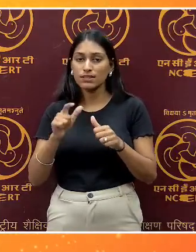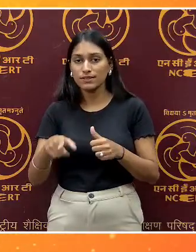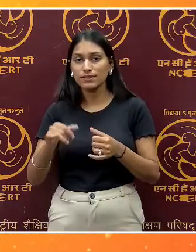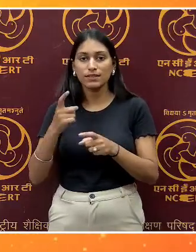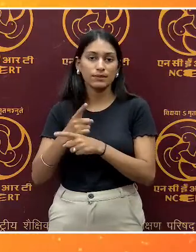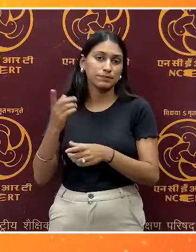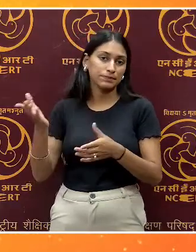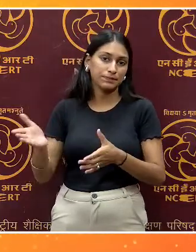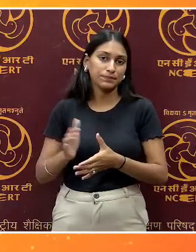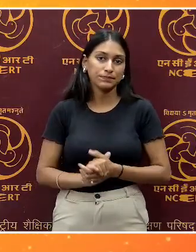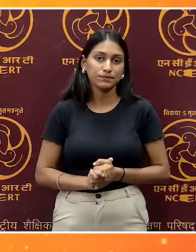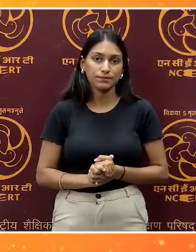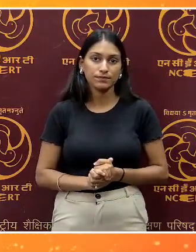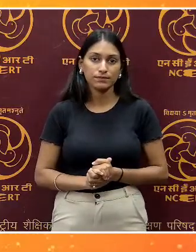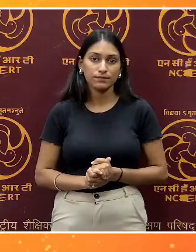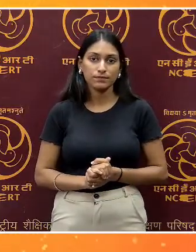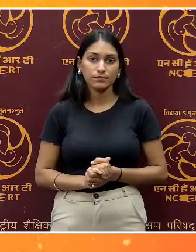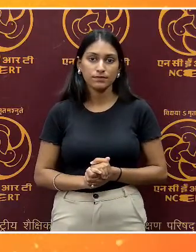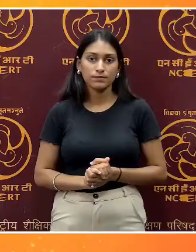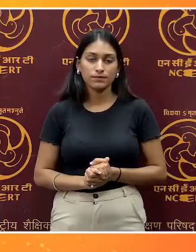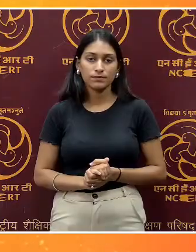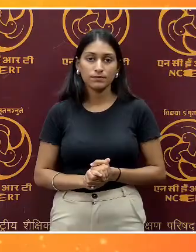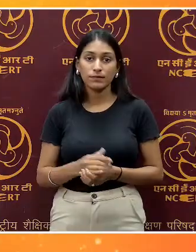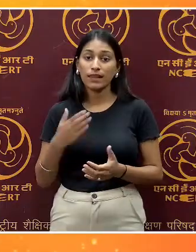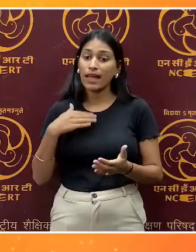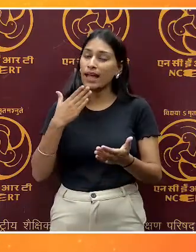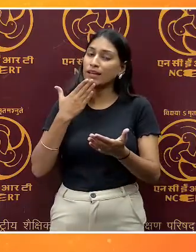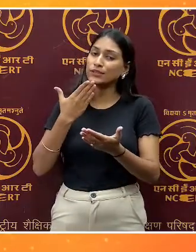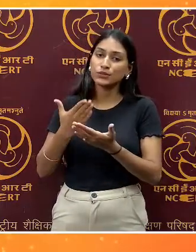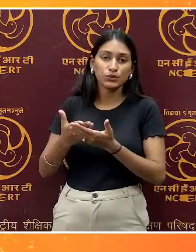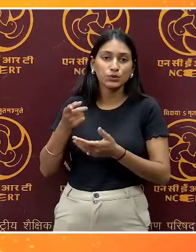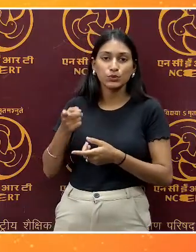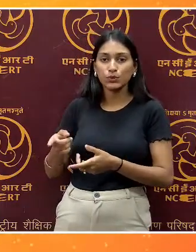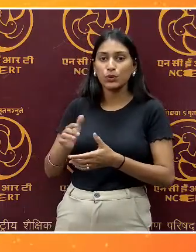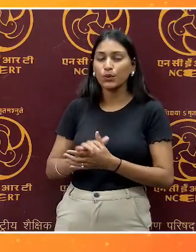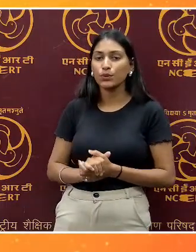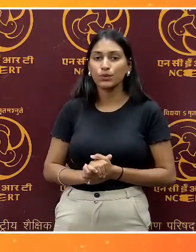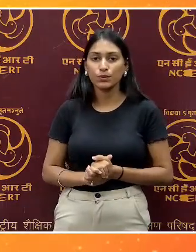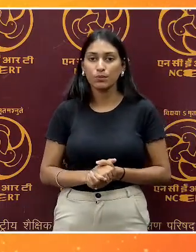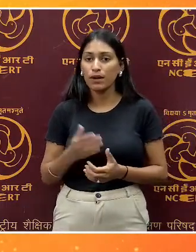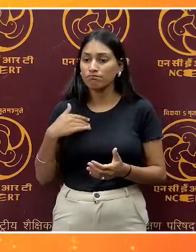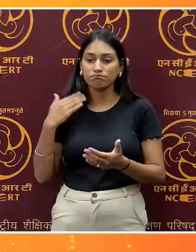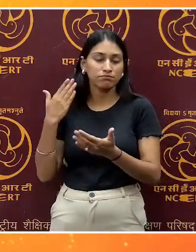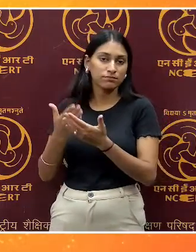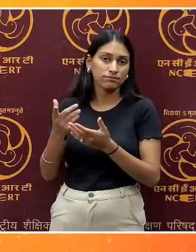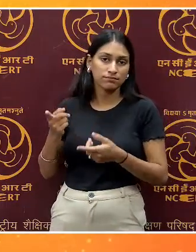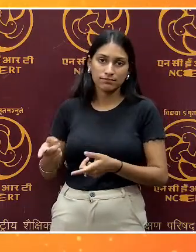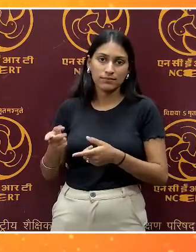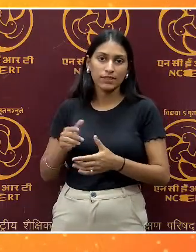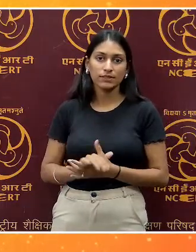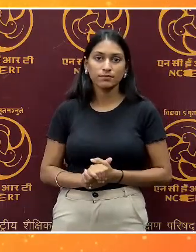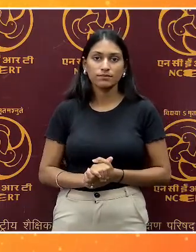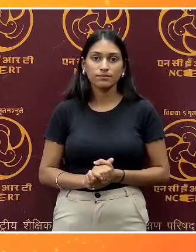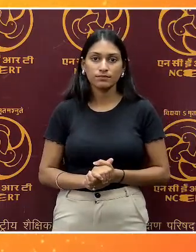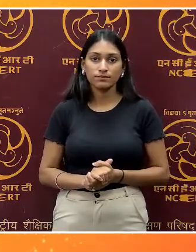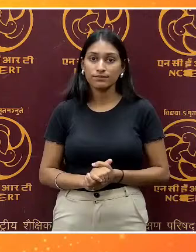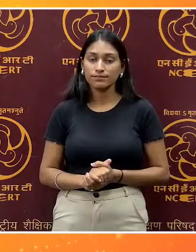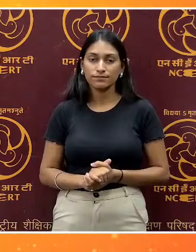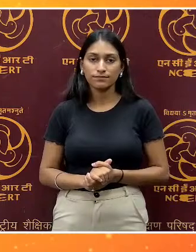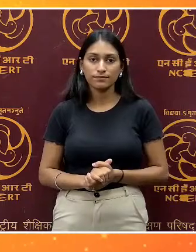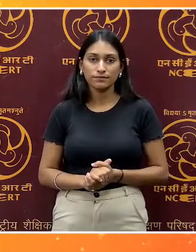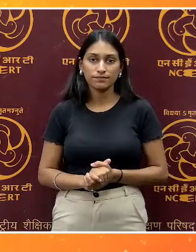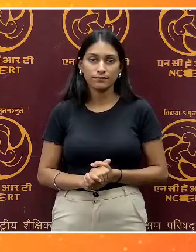much for Ji. giving me a chance to talk about the Absolutely, it was subject. our pleasure, sir. Same